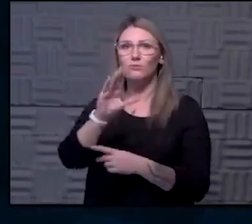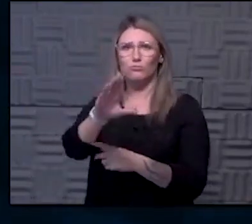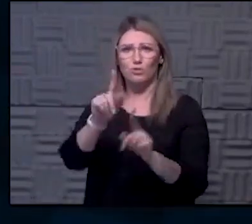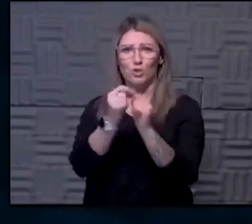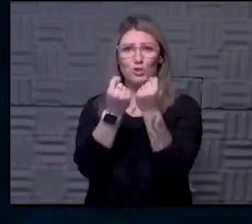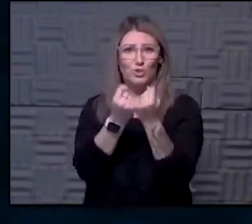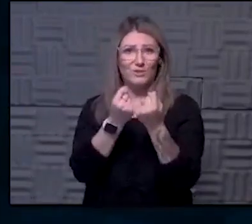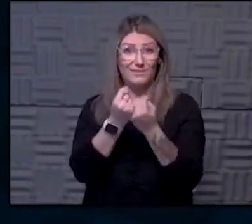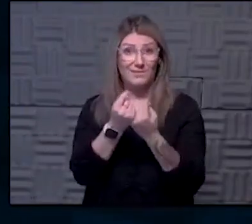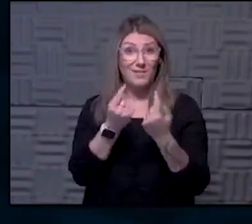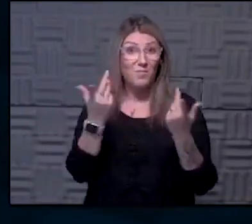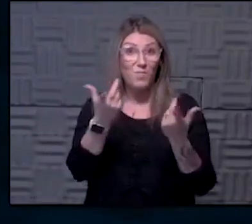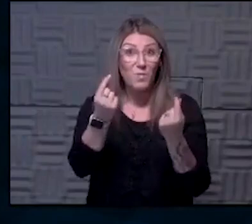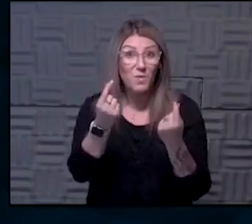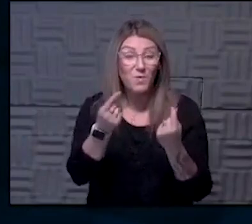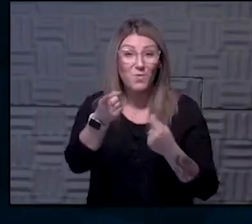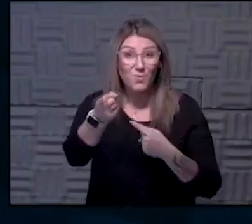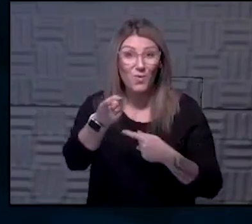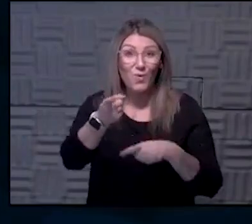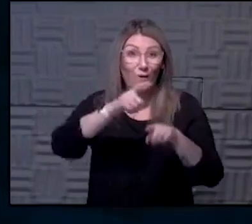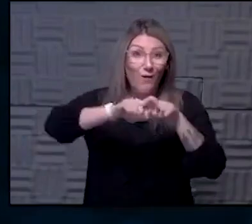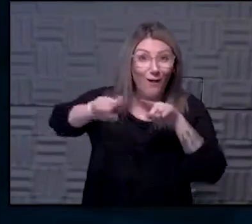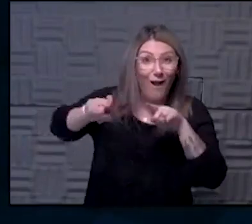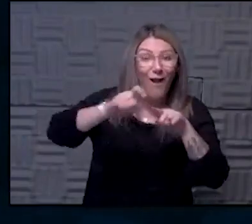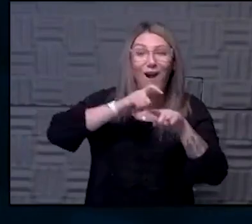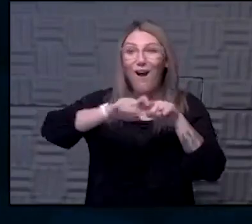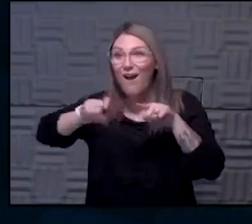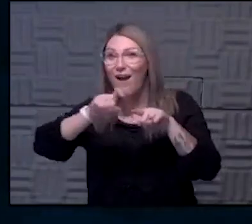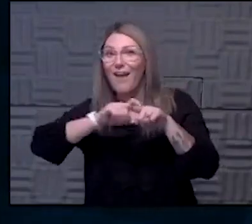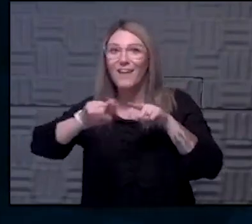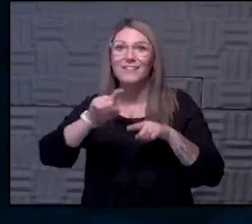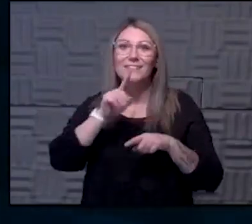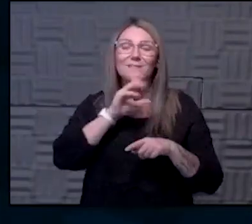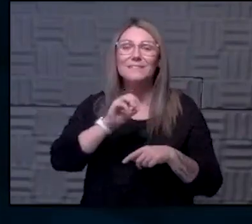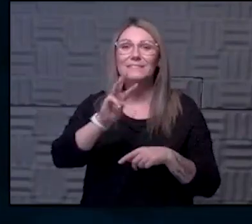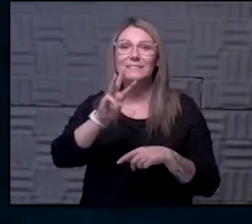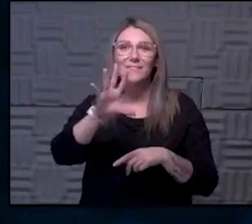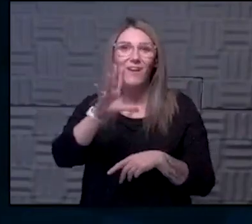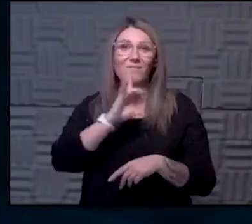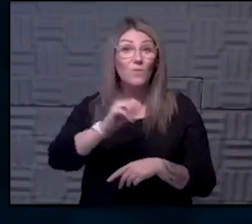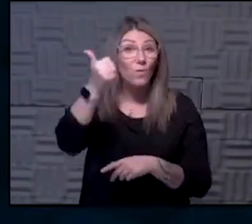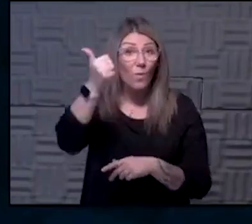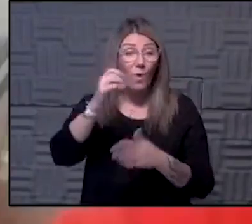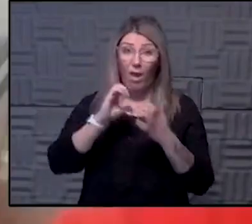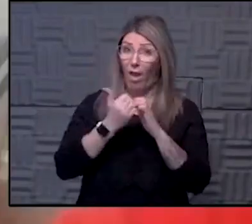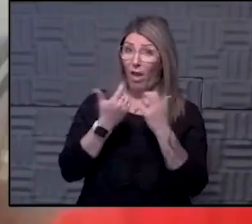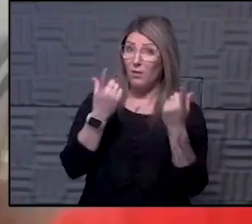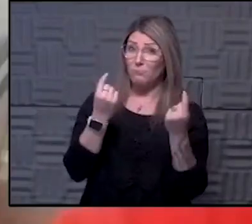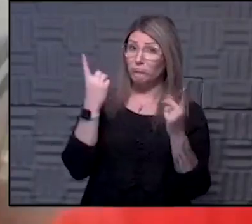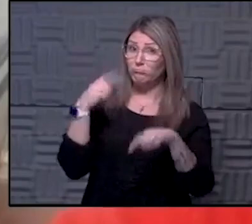lot of time making those outbound calls to those who are 65 and older. How's that going?